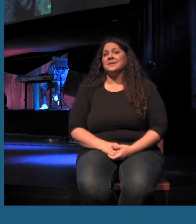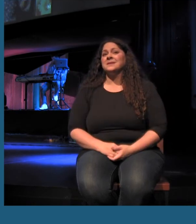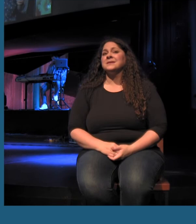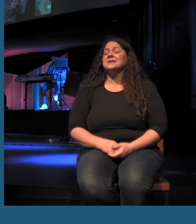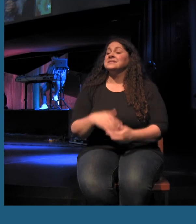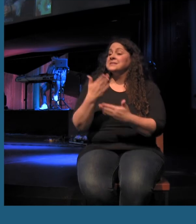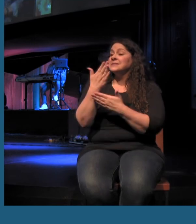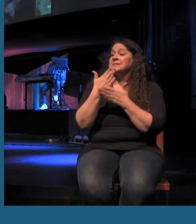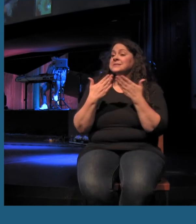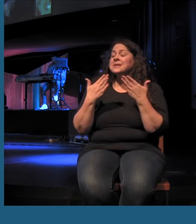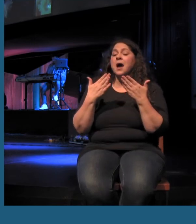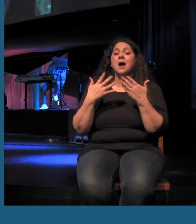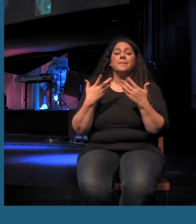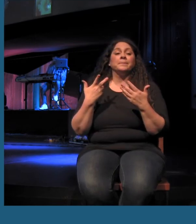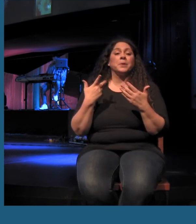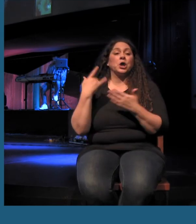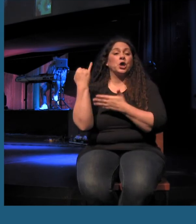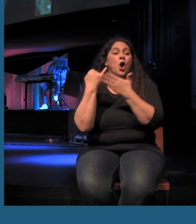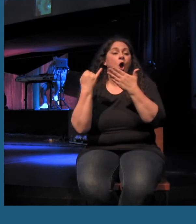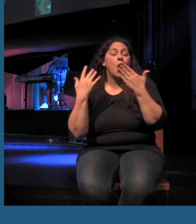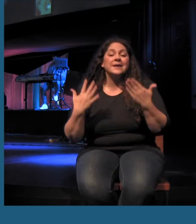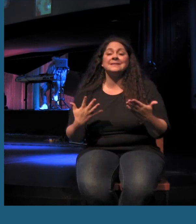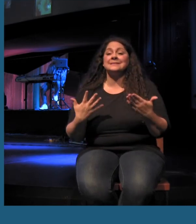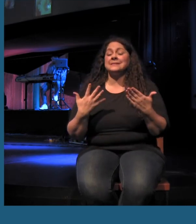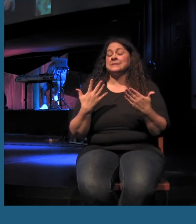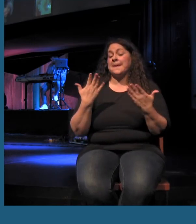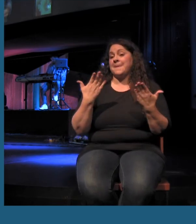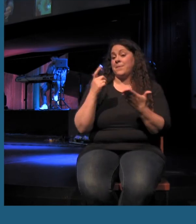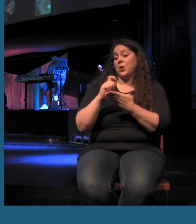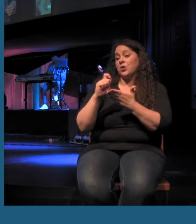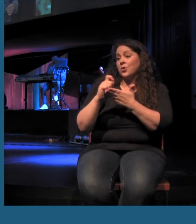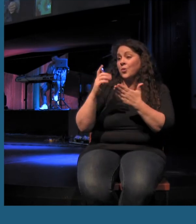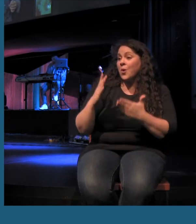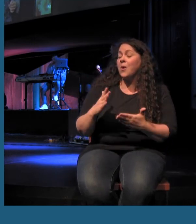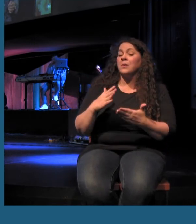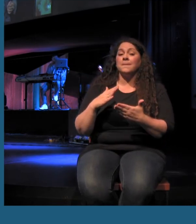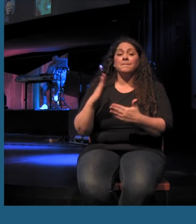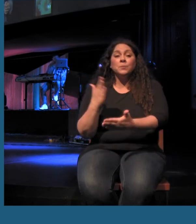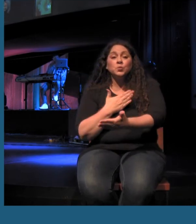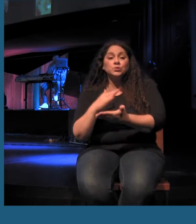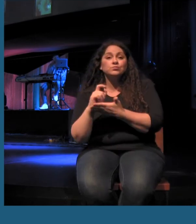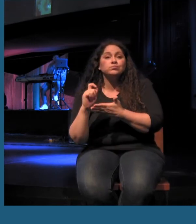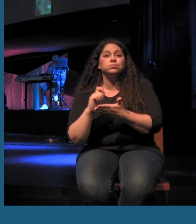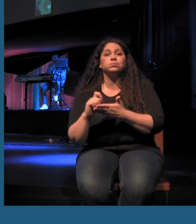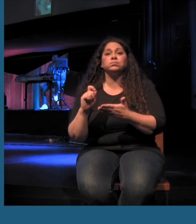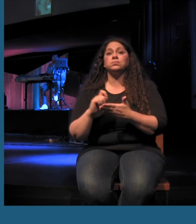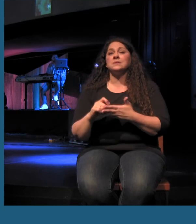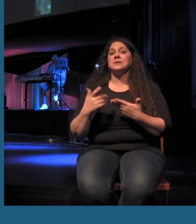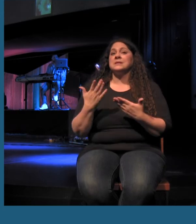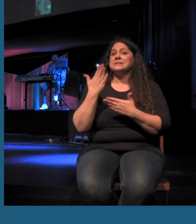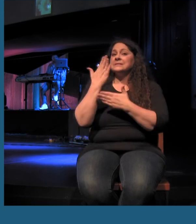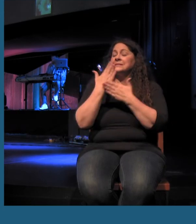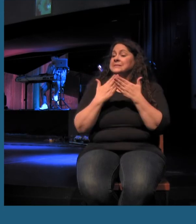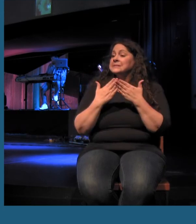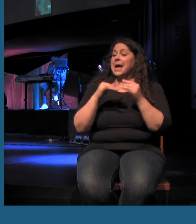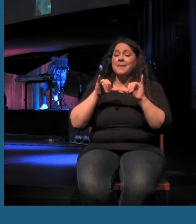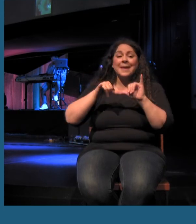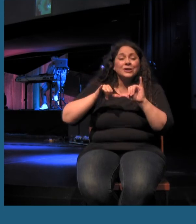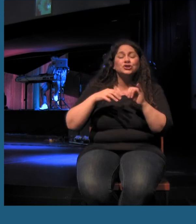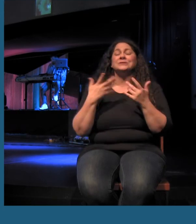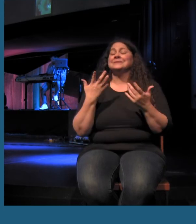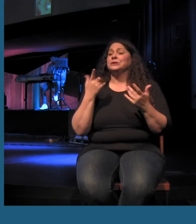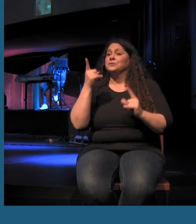Some of you are called to be artists, writing books, writing music. Some of you are called to be engineers,